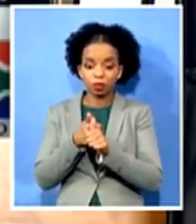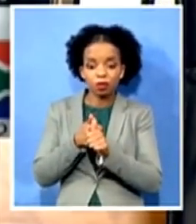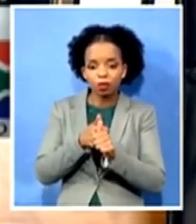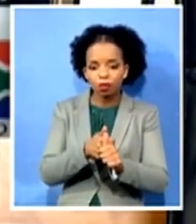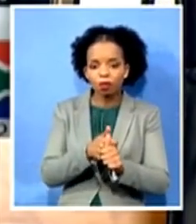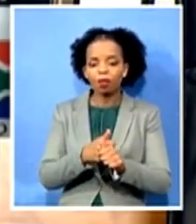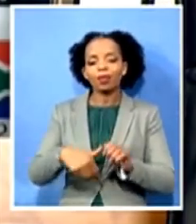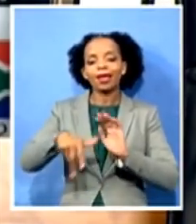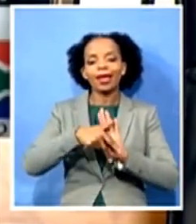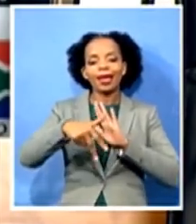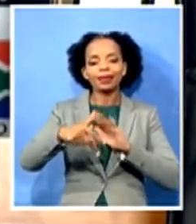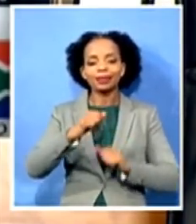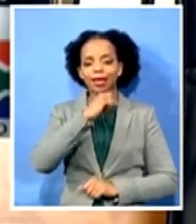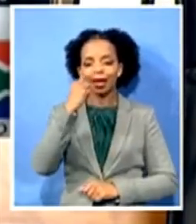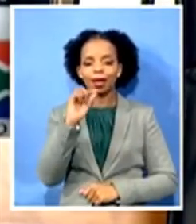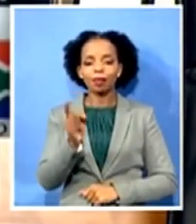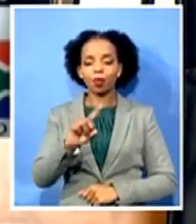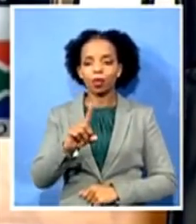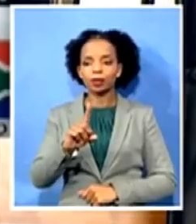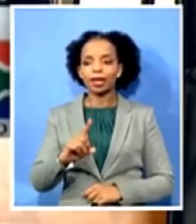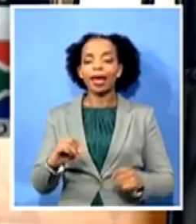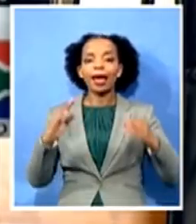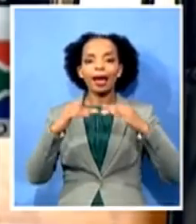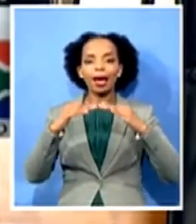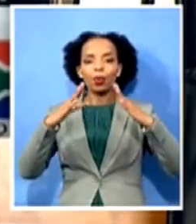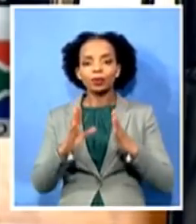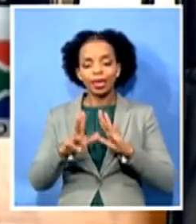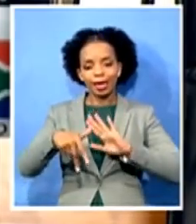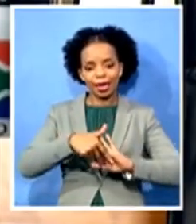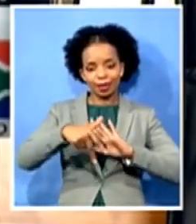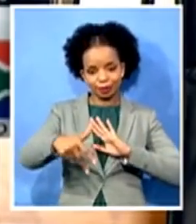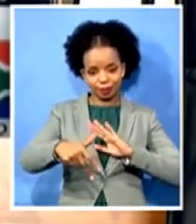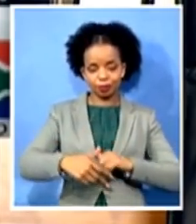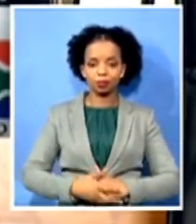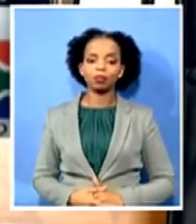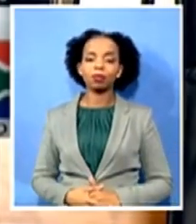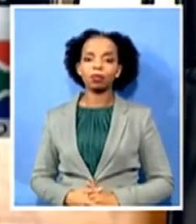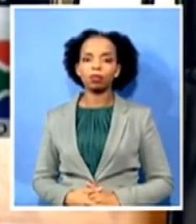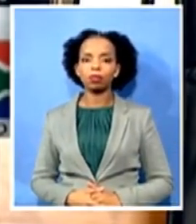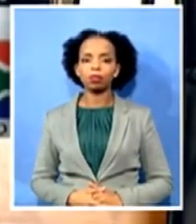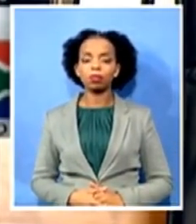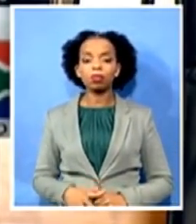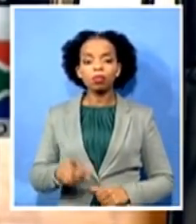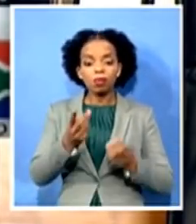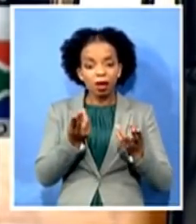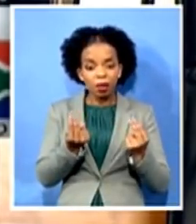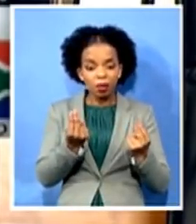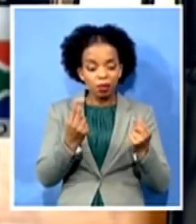And the development of new database have been